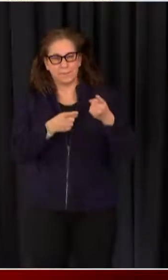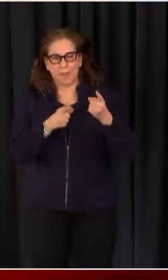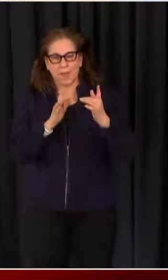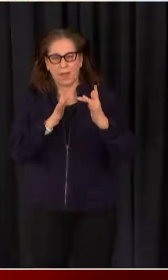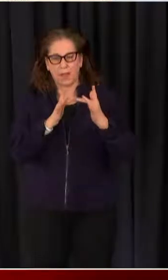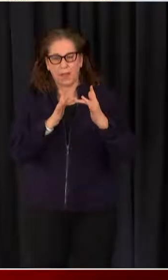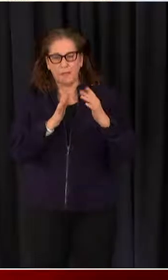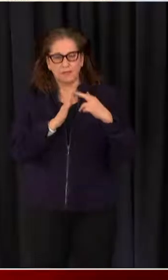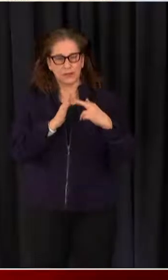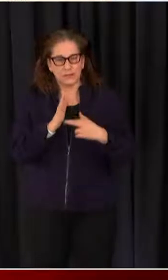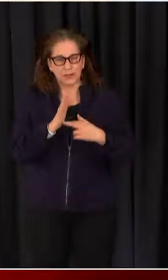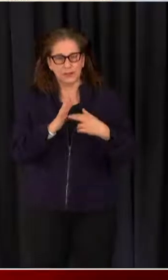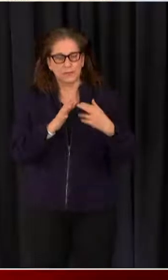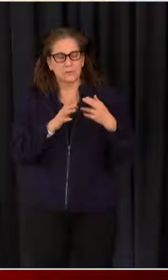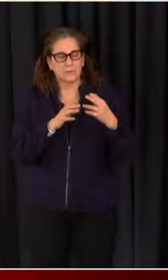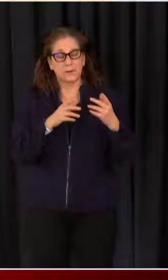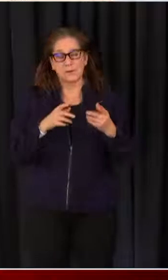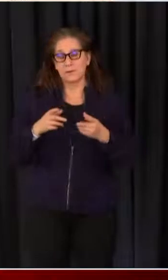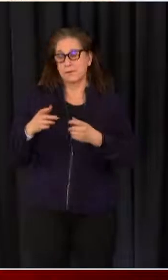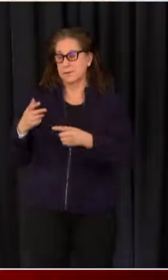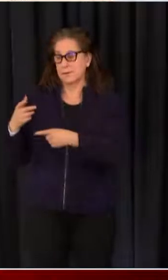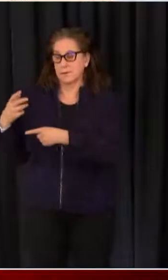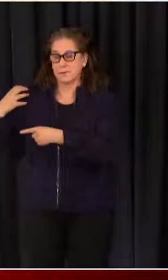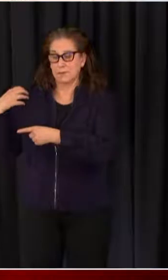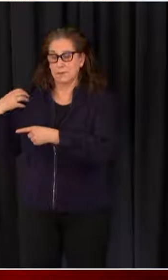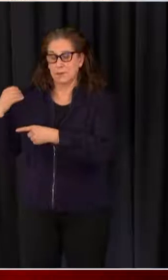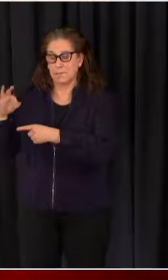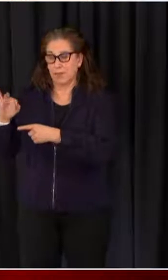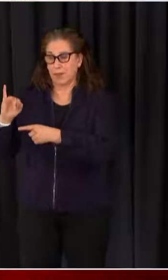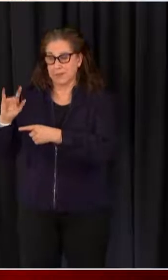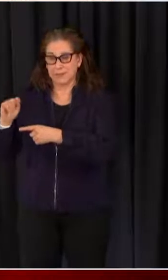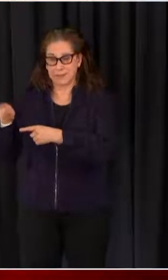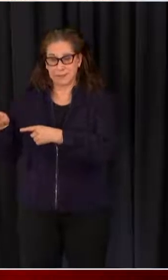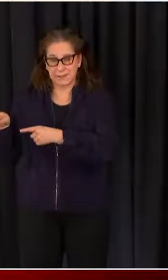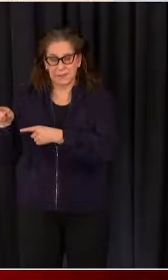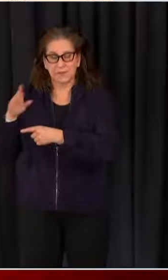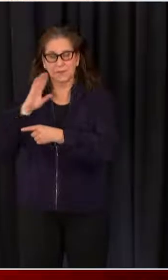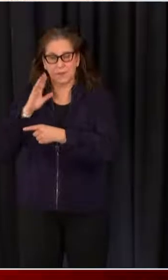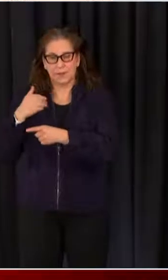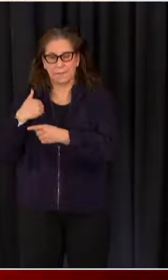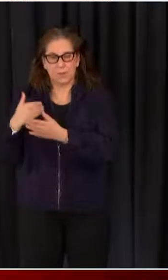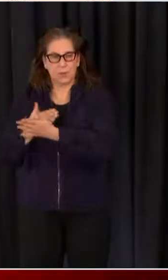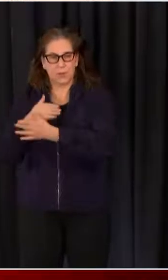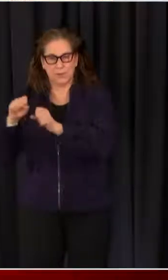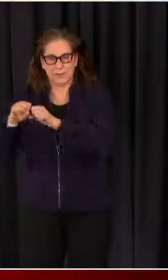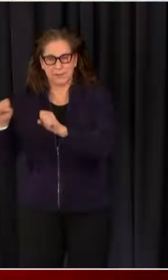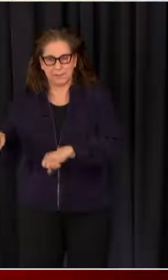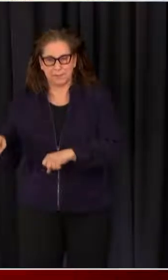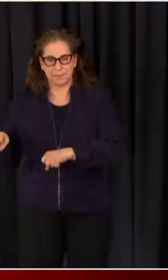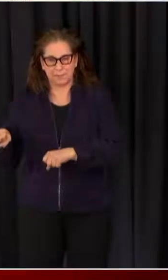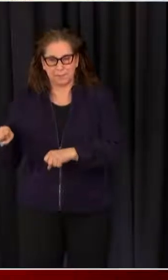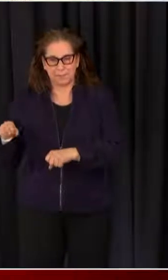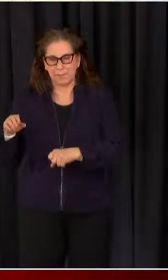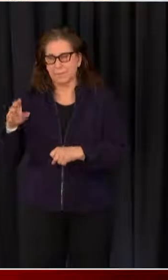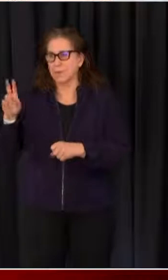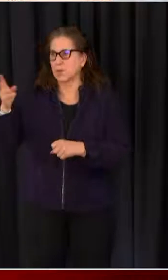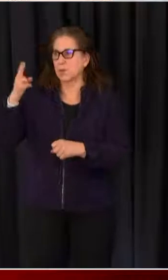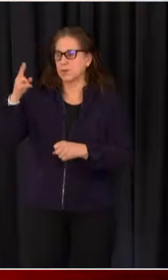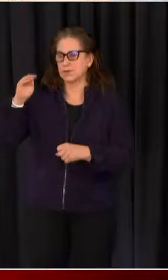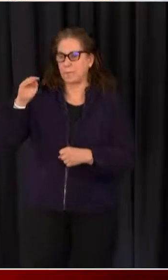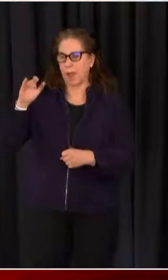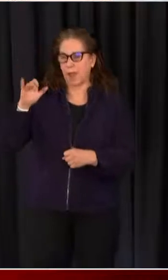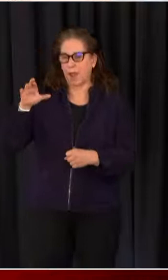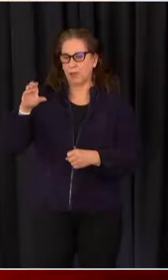and the Office of the Chief Technology Officer have been working with our vendor, Microsoft, to ensure a